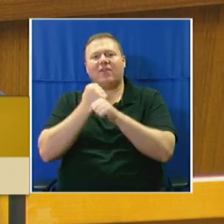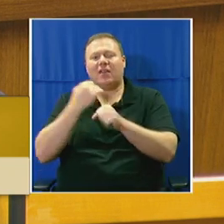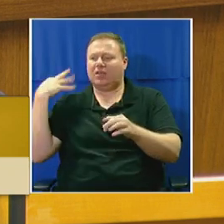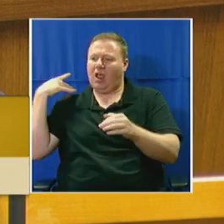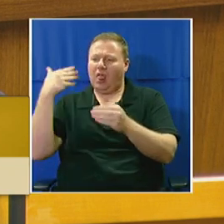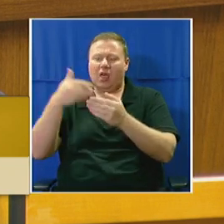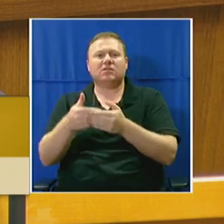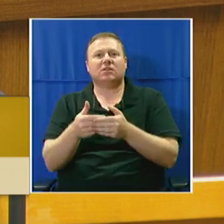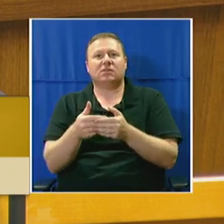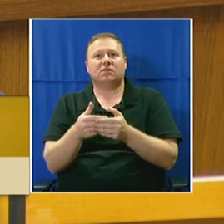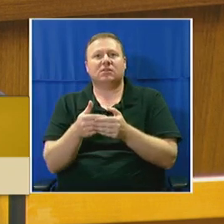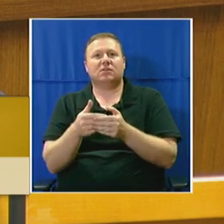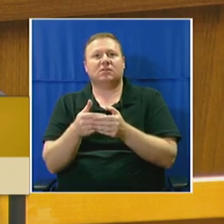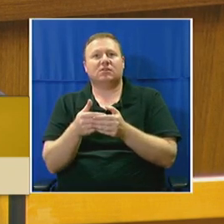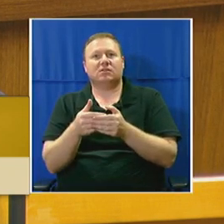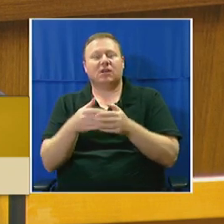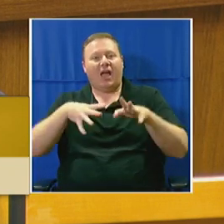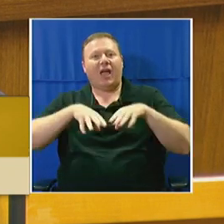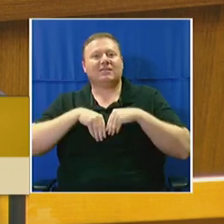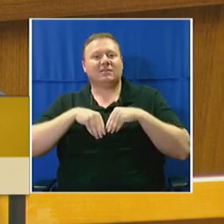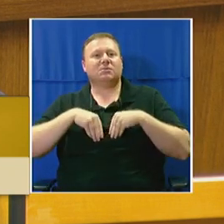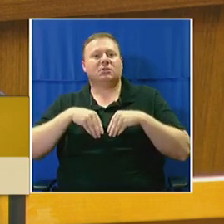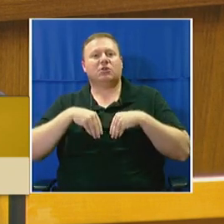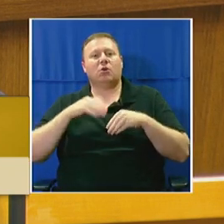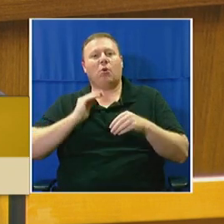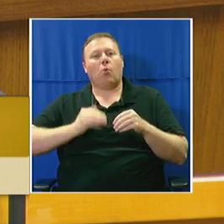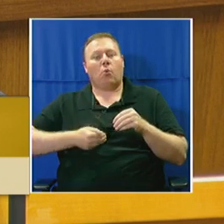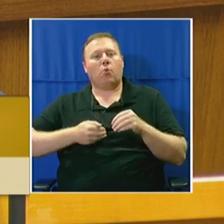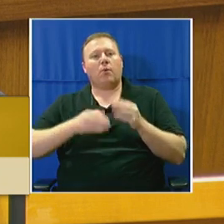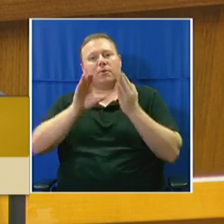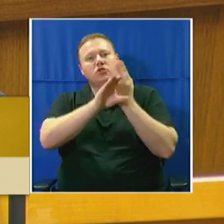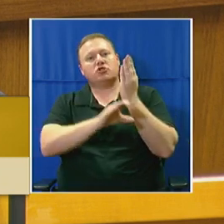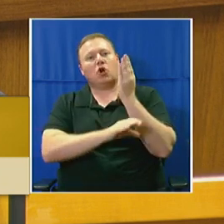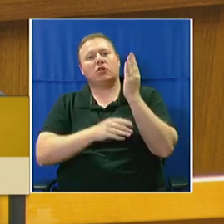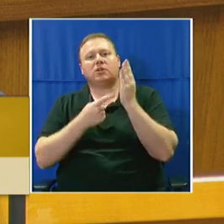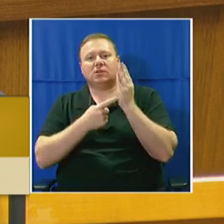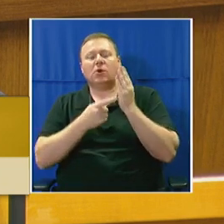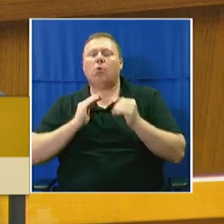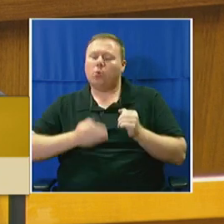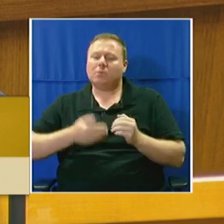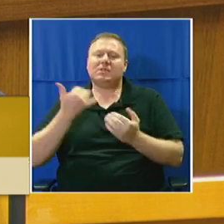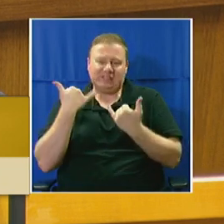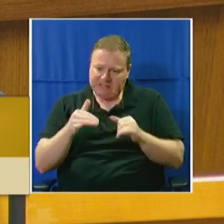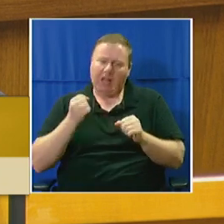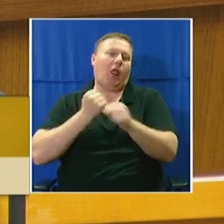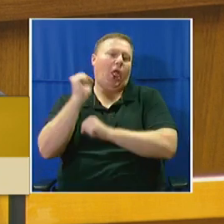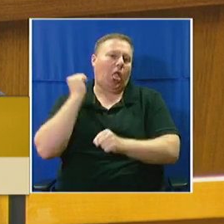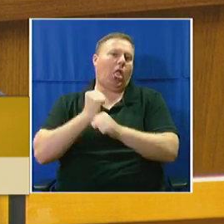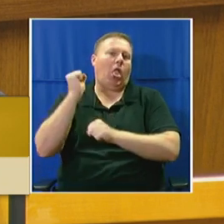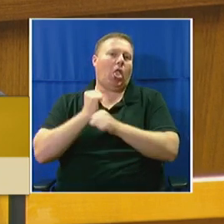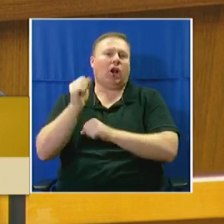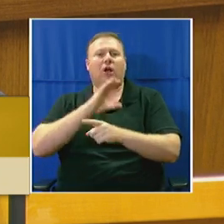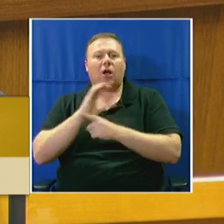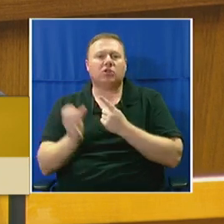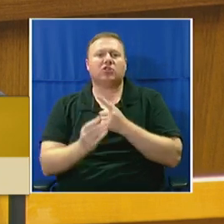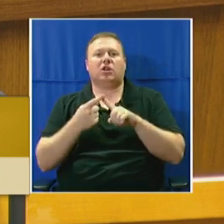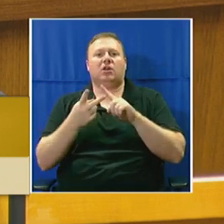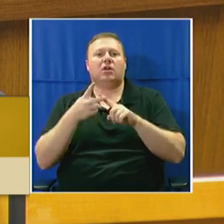advantage and responsibility and opportunities to offer of any sections of the populations it cannot be correct